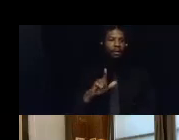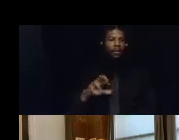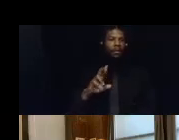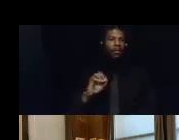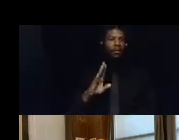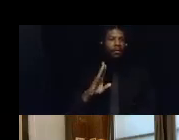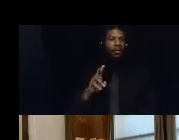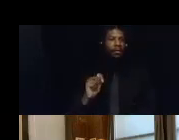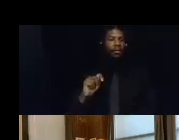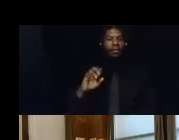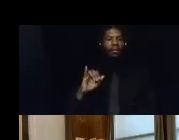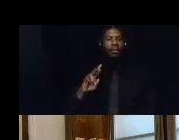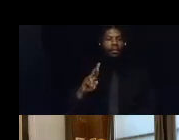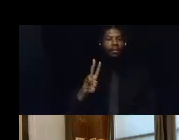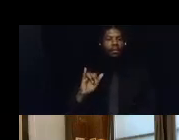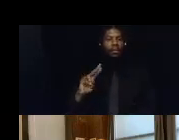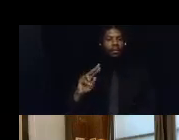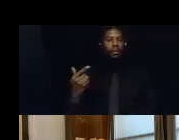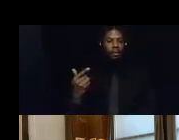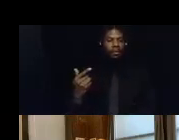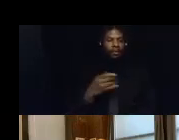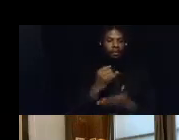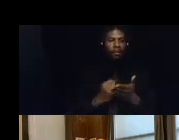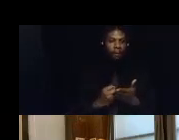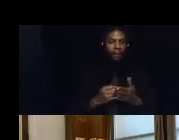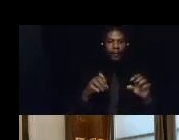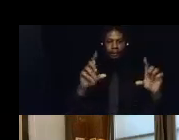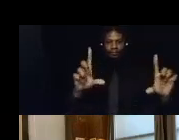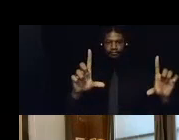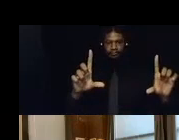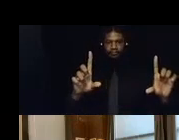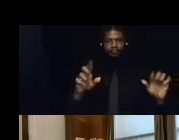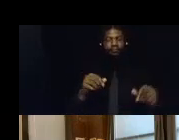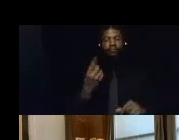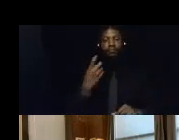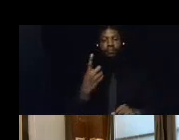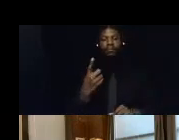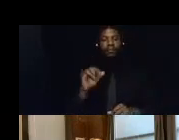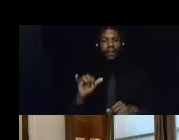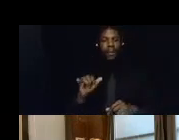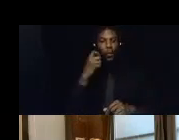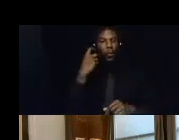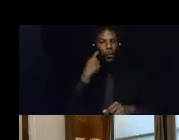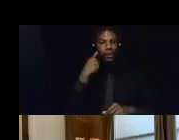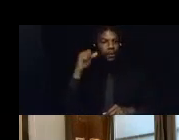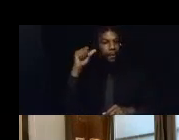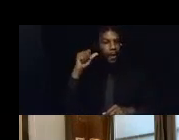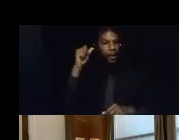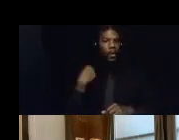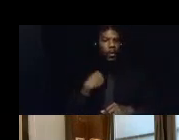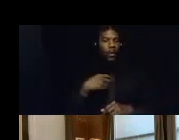And just like we listened multiple times to Khalil's